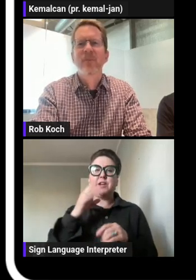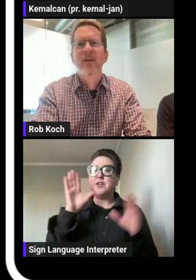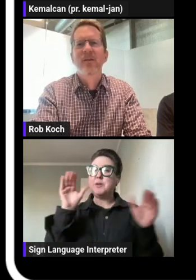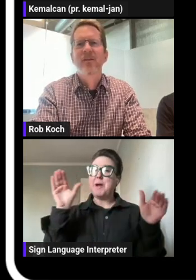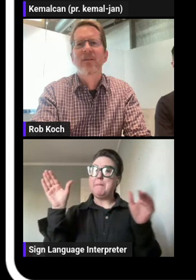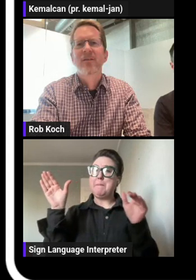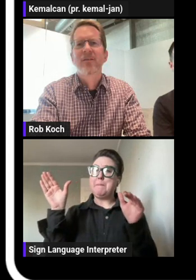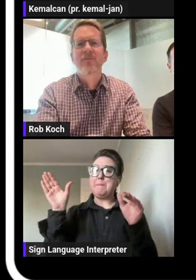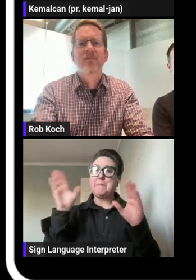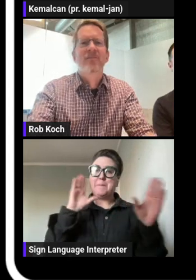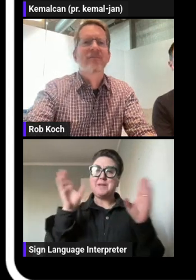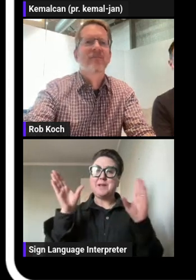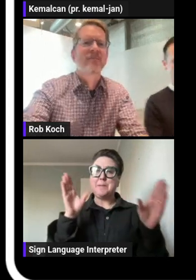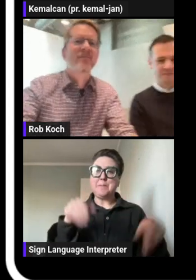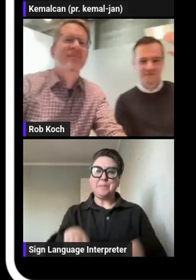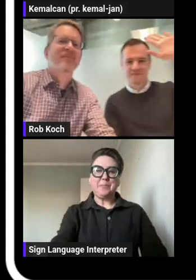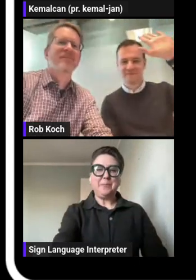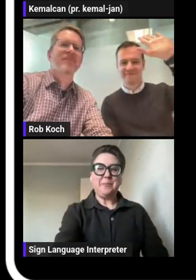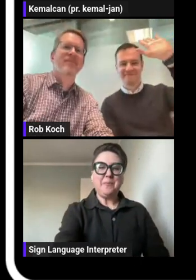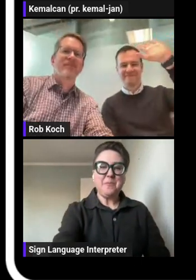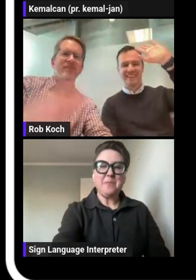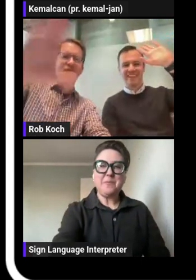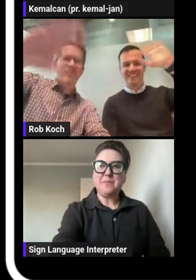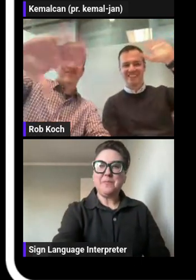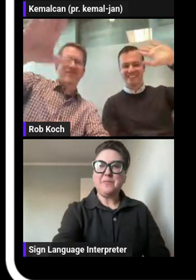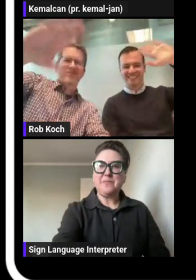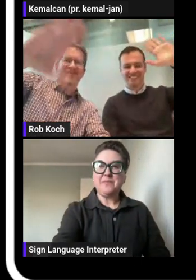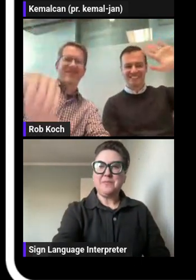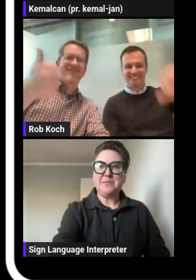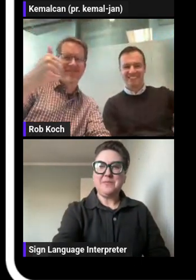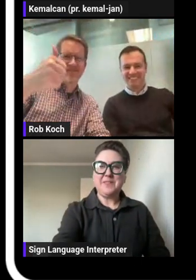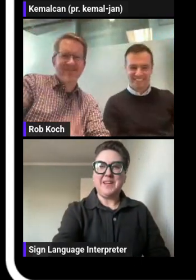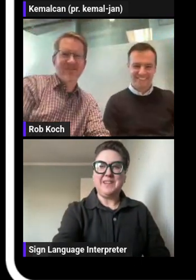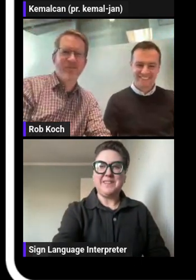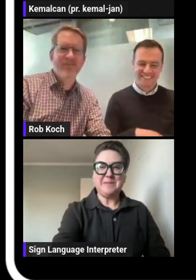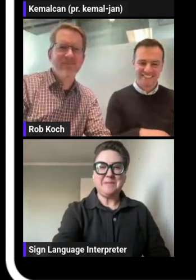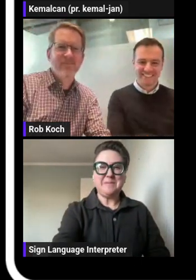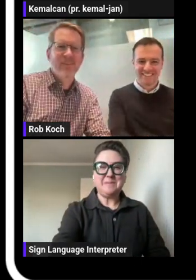here. Ciao, ciao. Thank you. Thank you. Thanks.